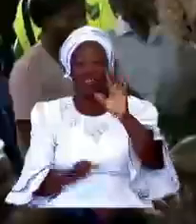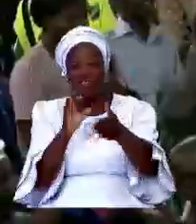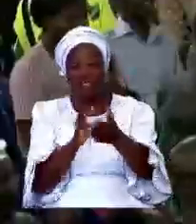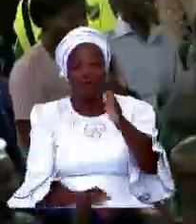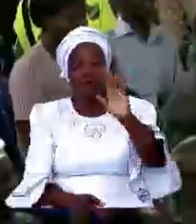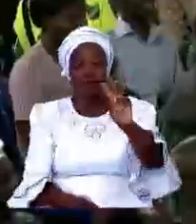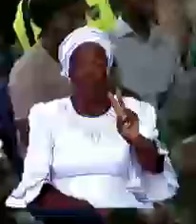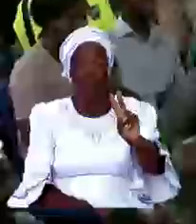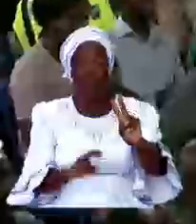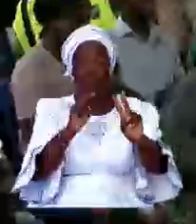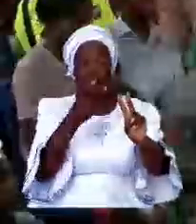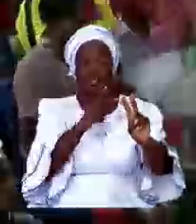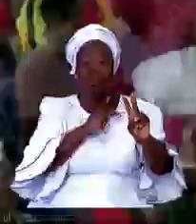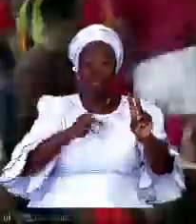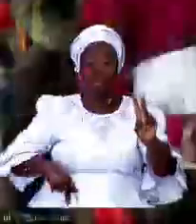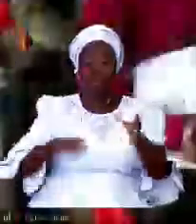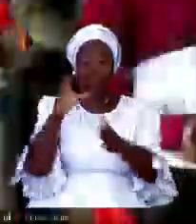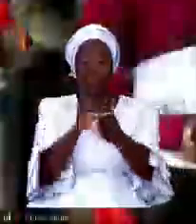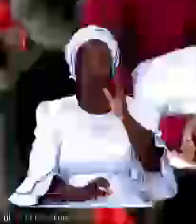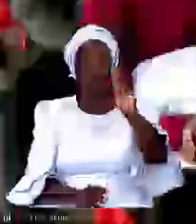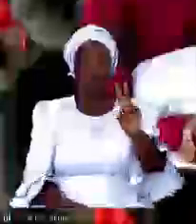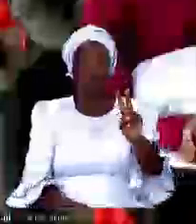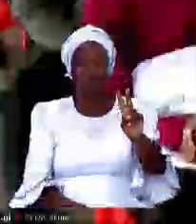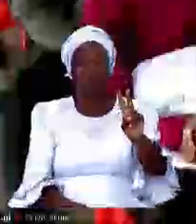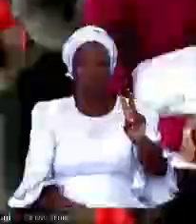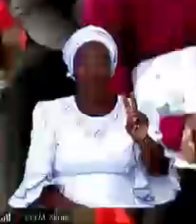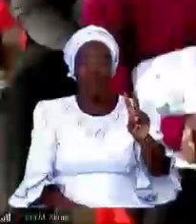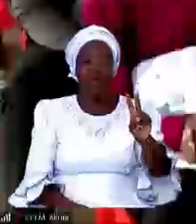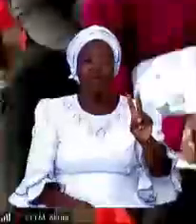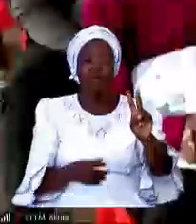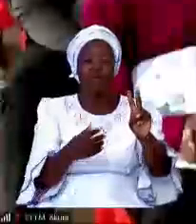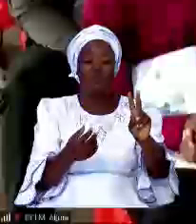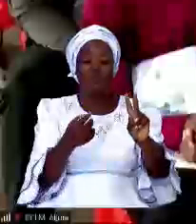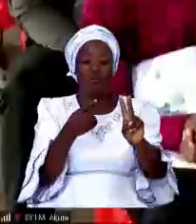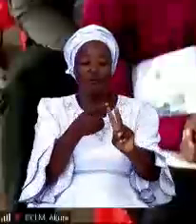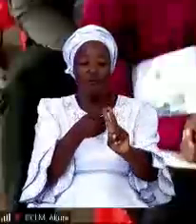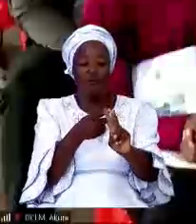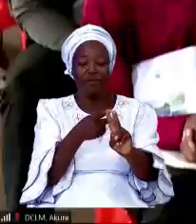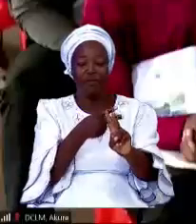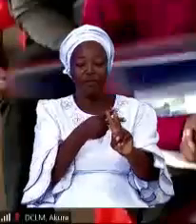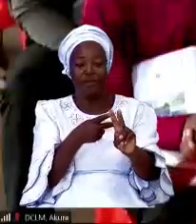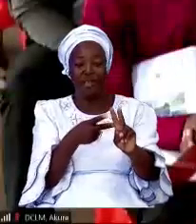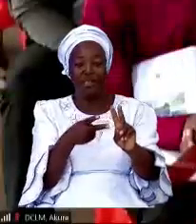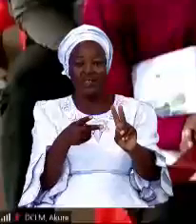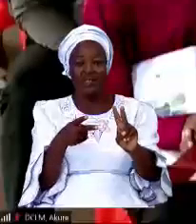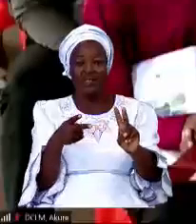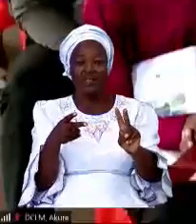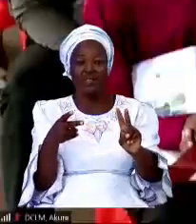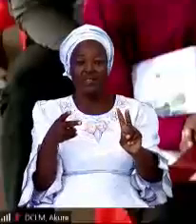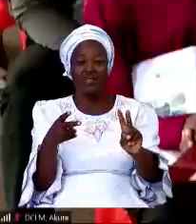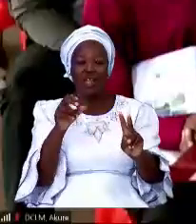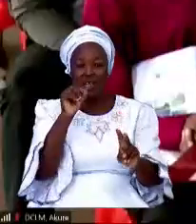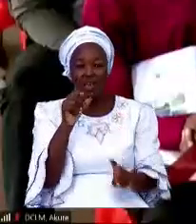Yeah. Look at 2 Kings chapter 2. 2 Kings chapter 2, and I'm